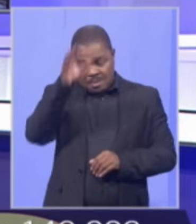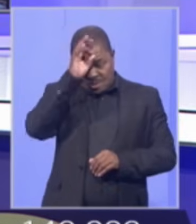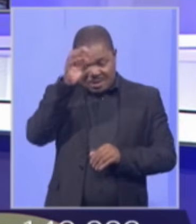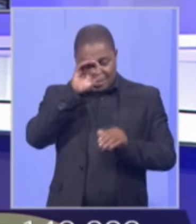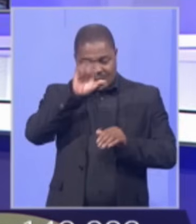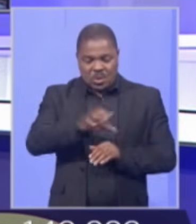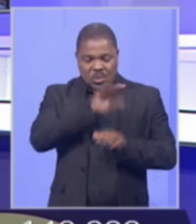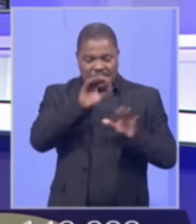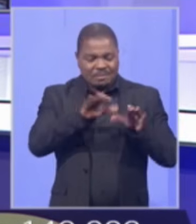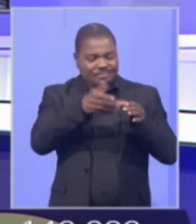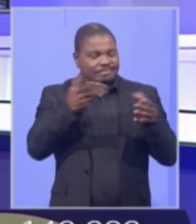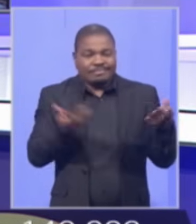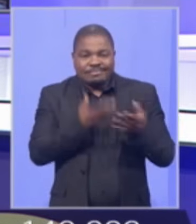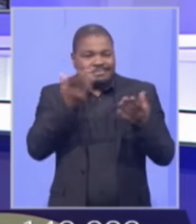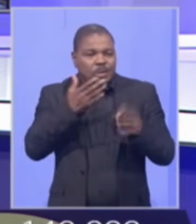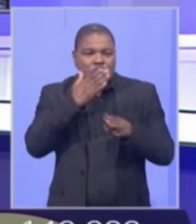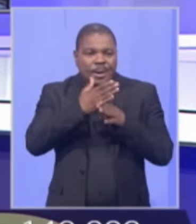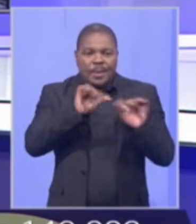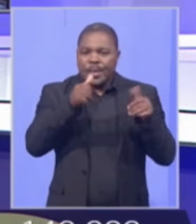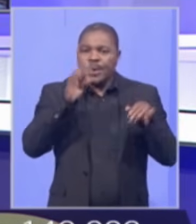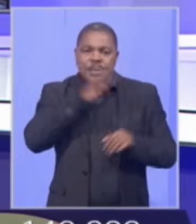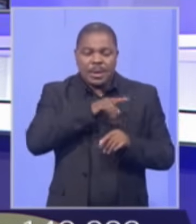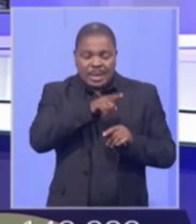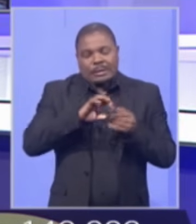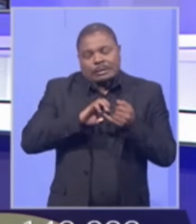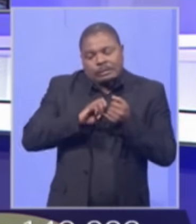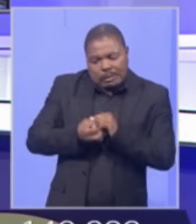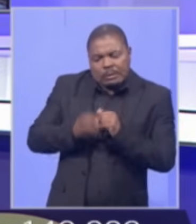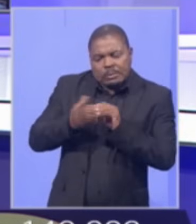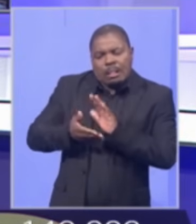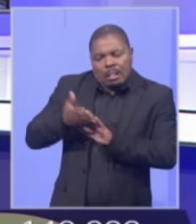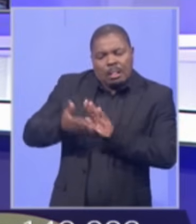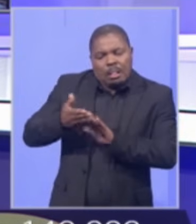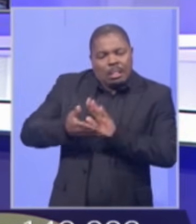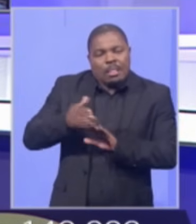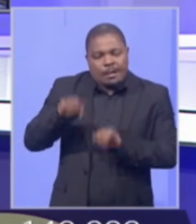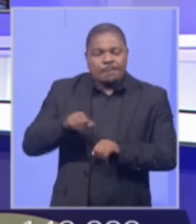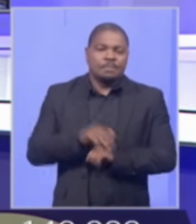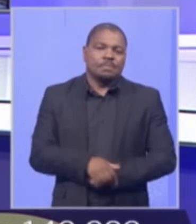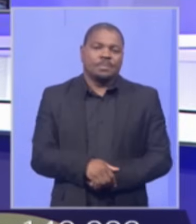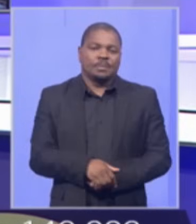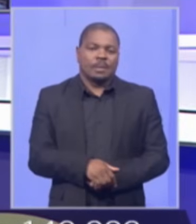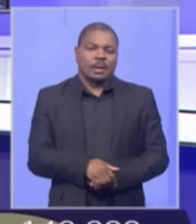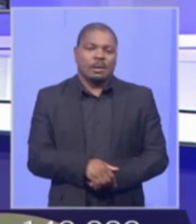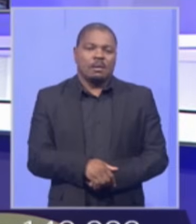sa Afrika Borwa leo le rego le gare go šogana le seemo se.